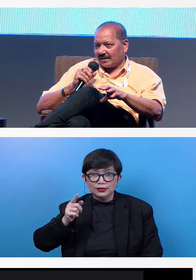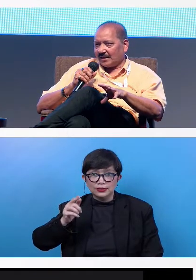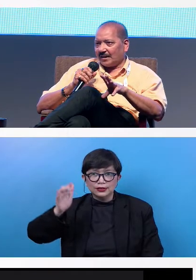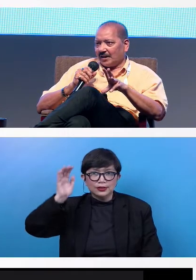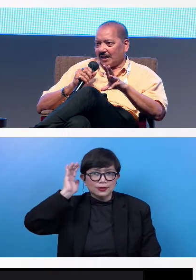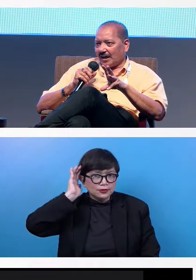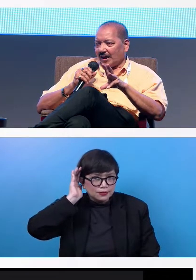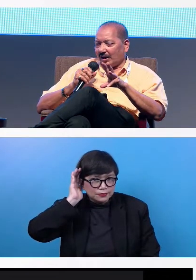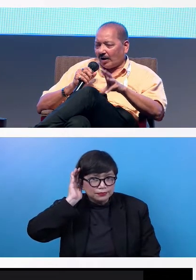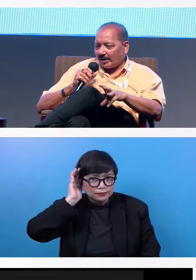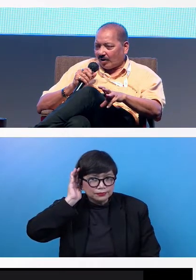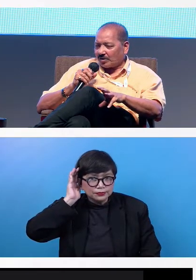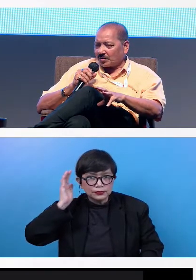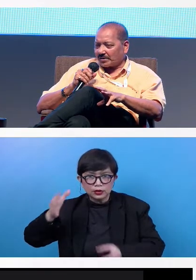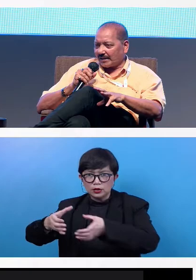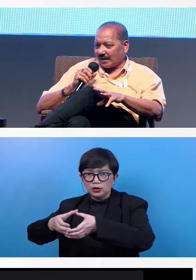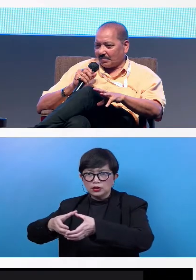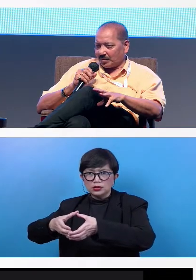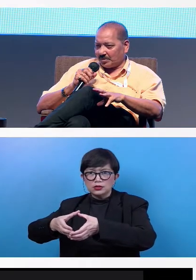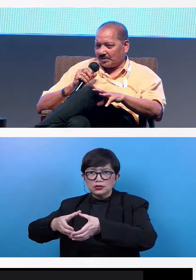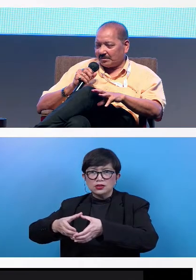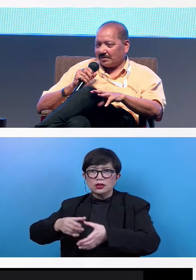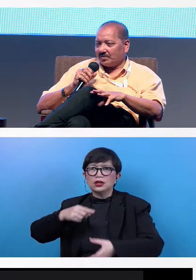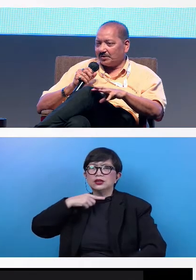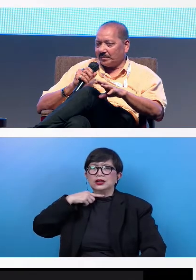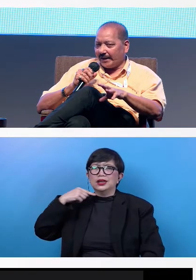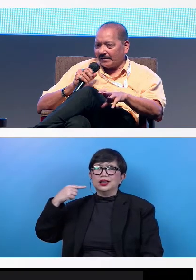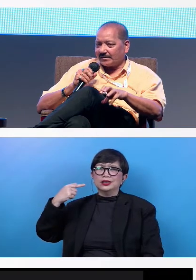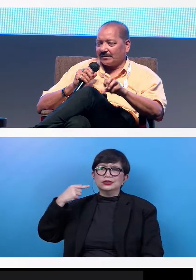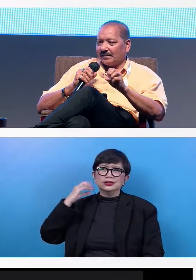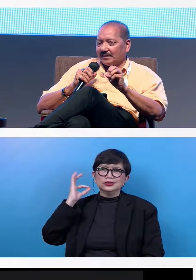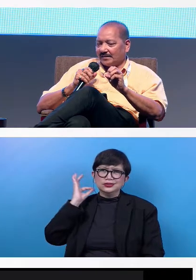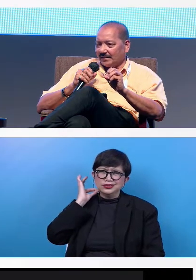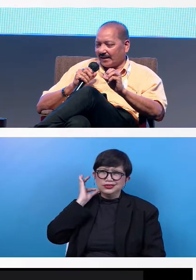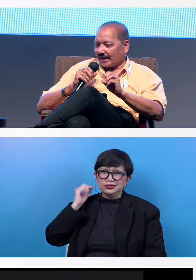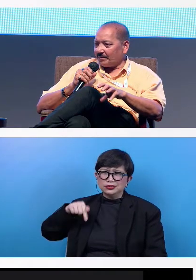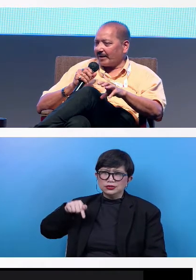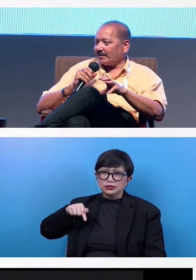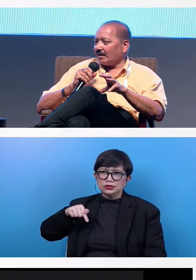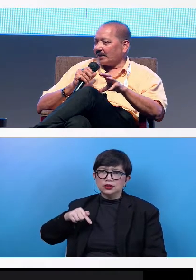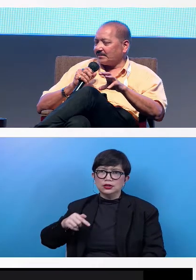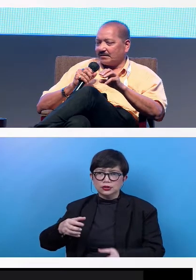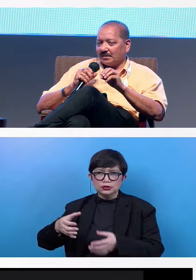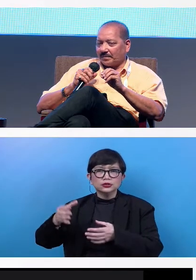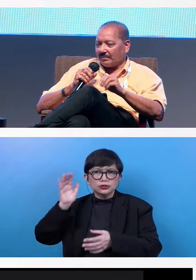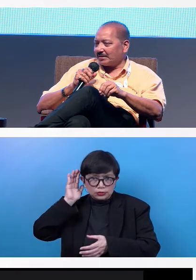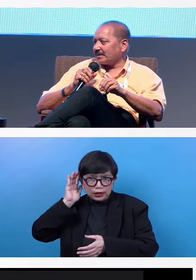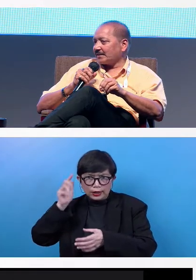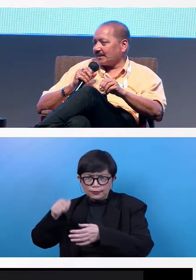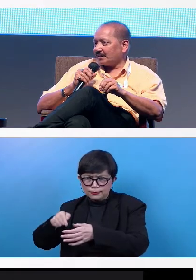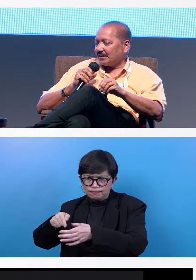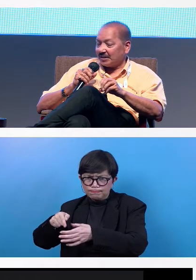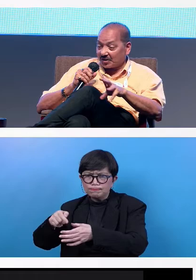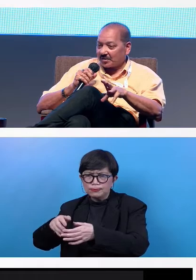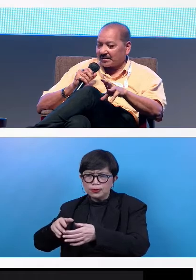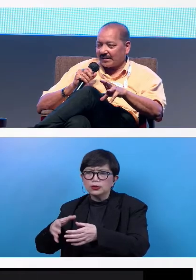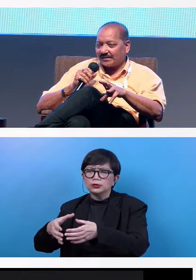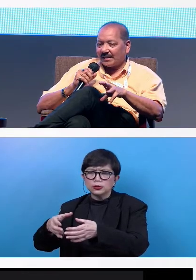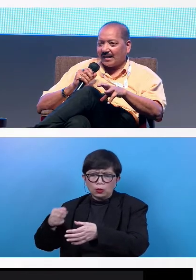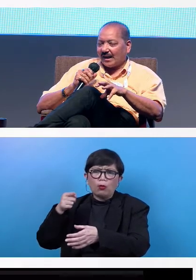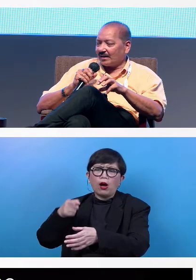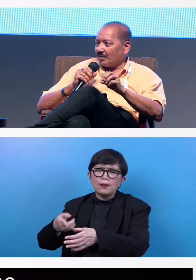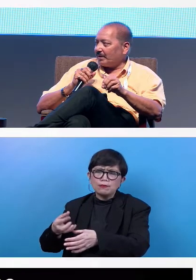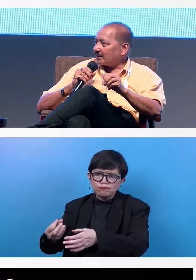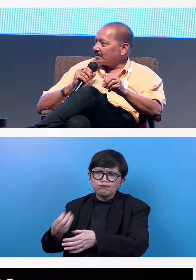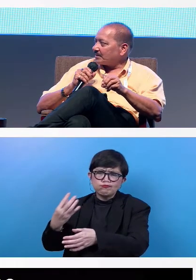convene an all society approach which brings the academic knowledge, the private sector